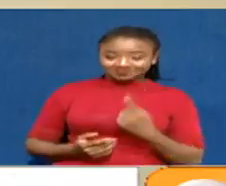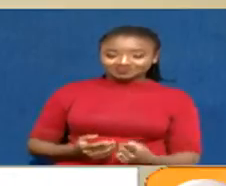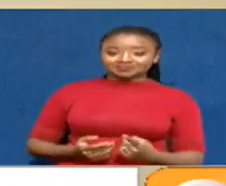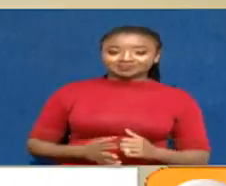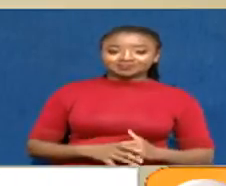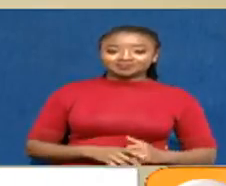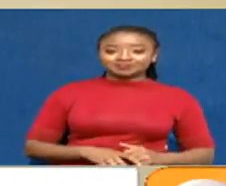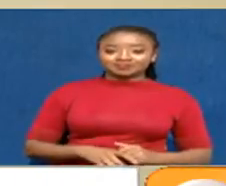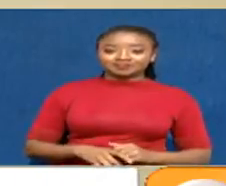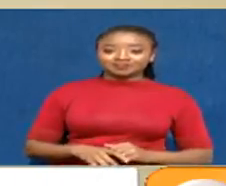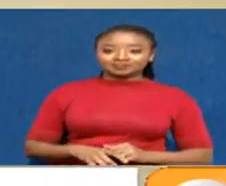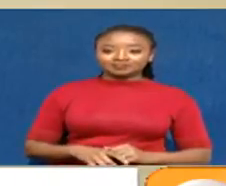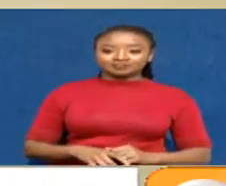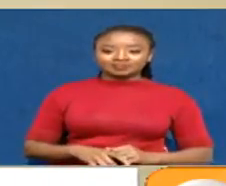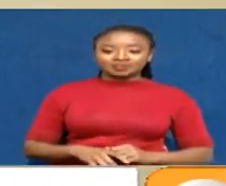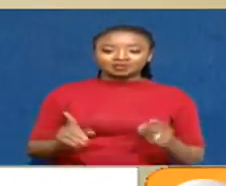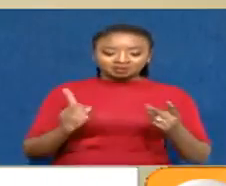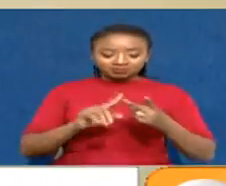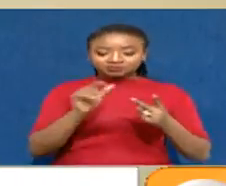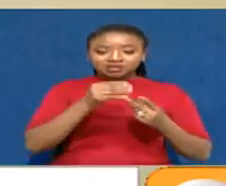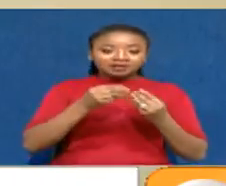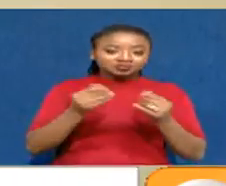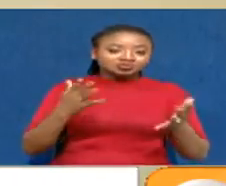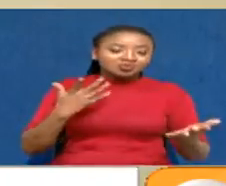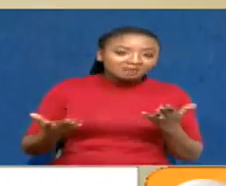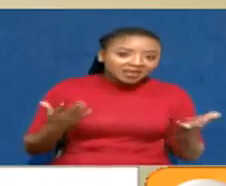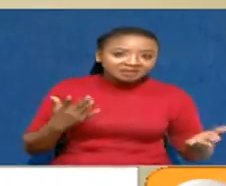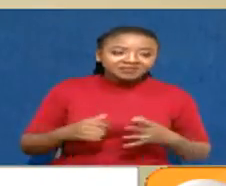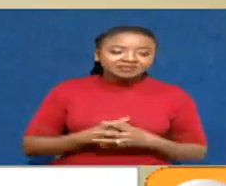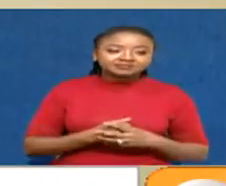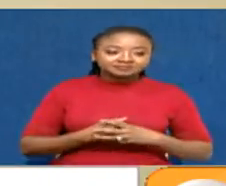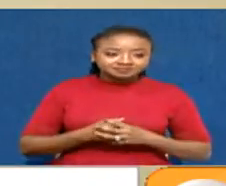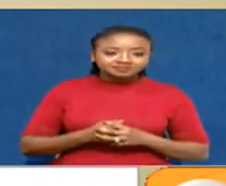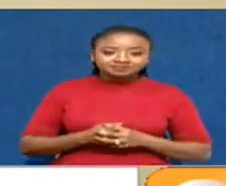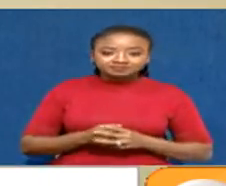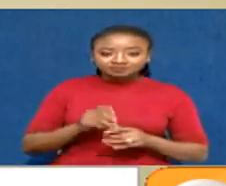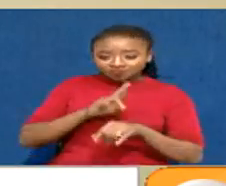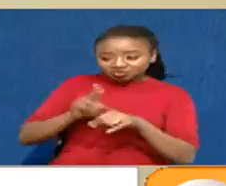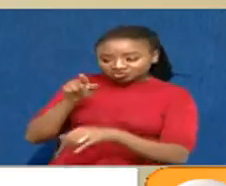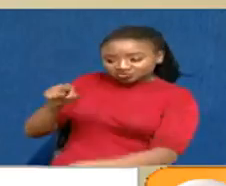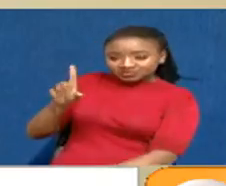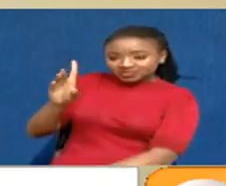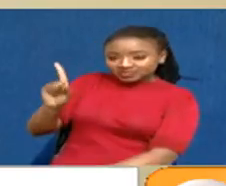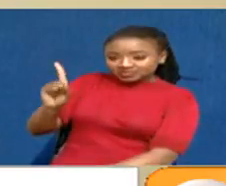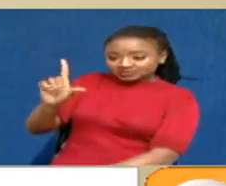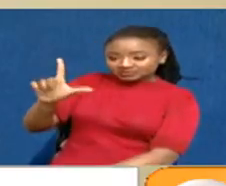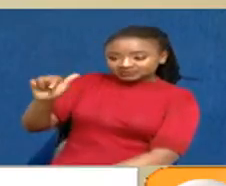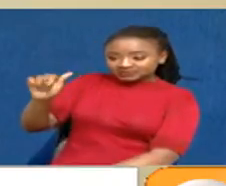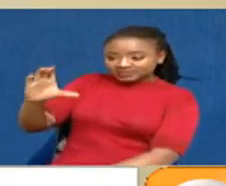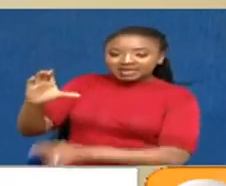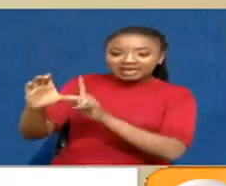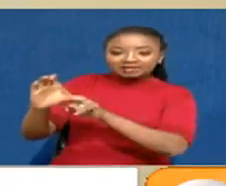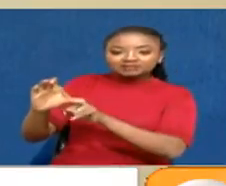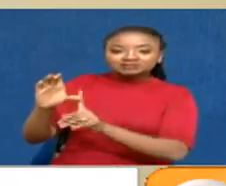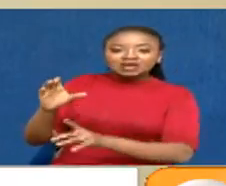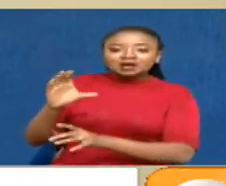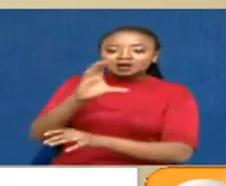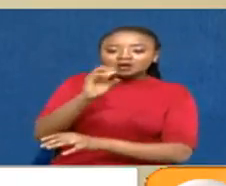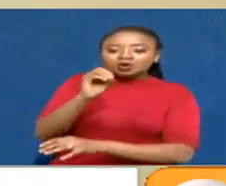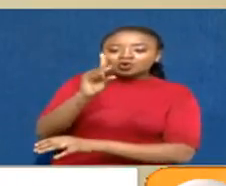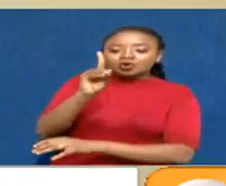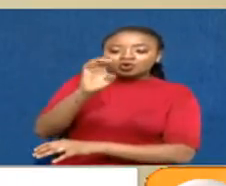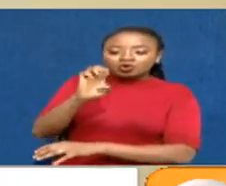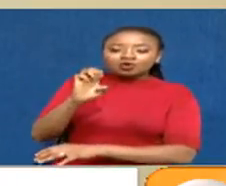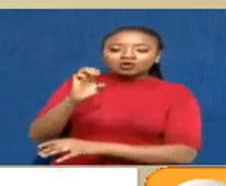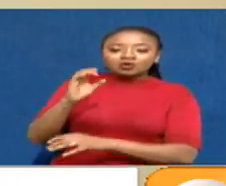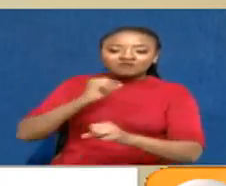of self-regulation. The other could be to maybe take the Digital Lenders Association code of conduct. This is actually a set of rules